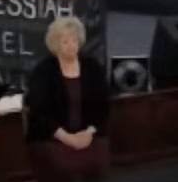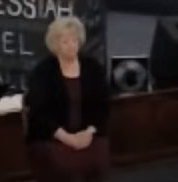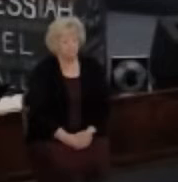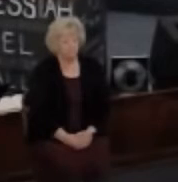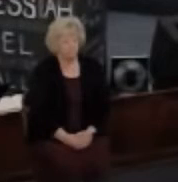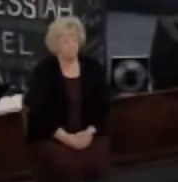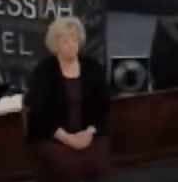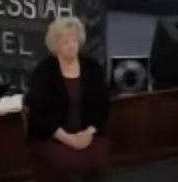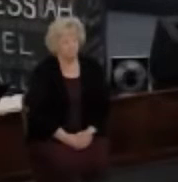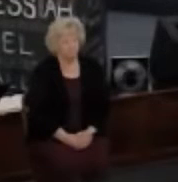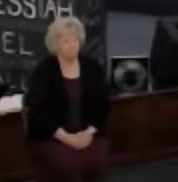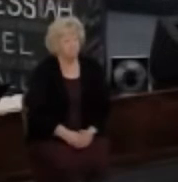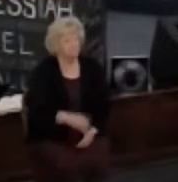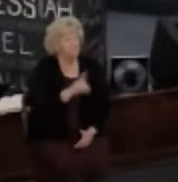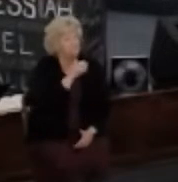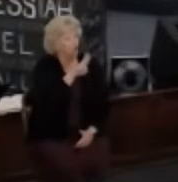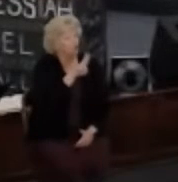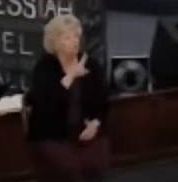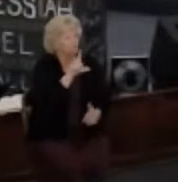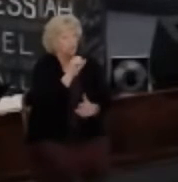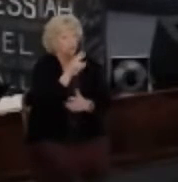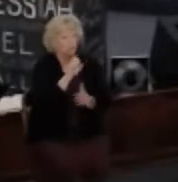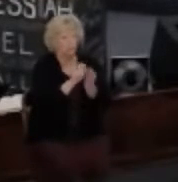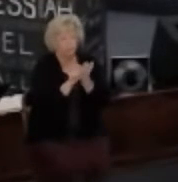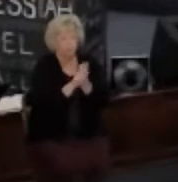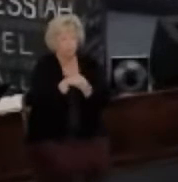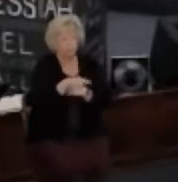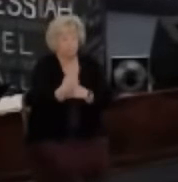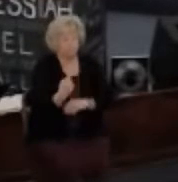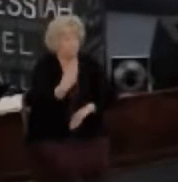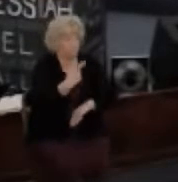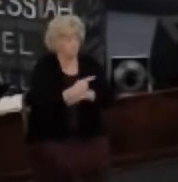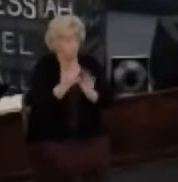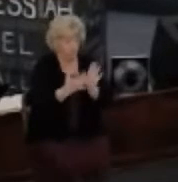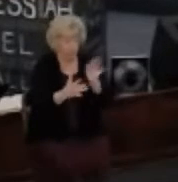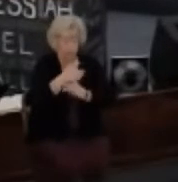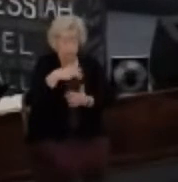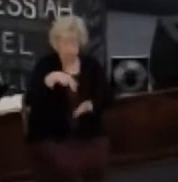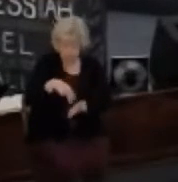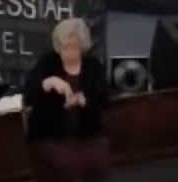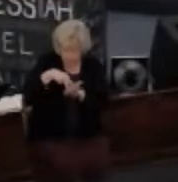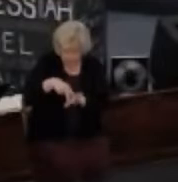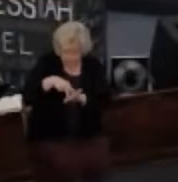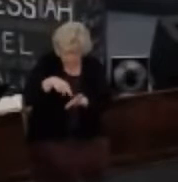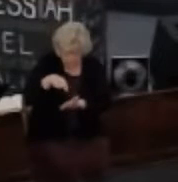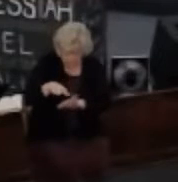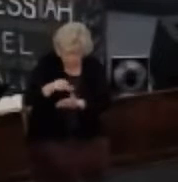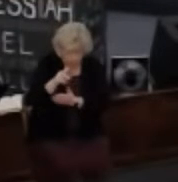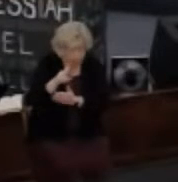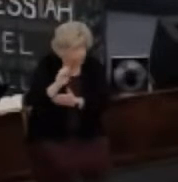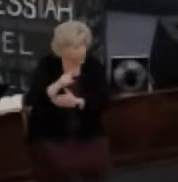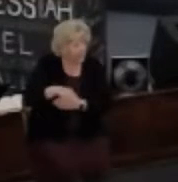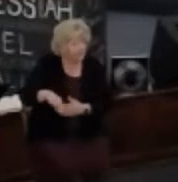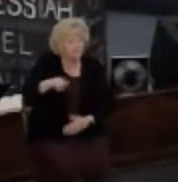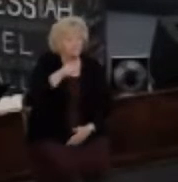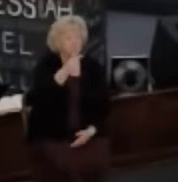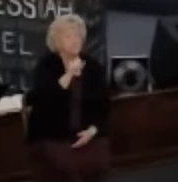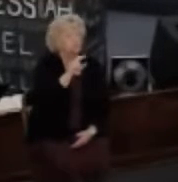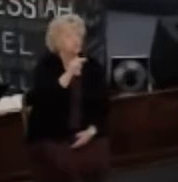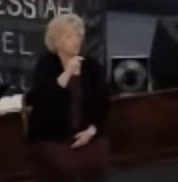Dr. Luke writes this. One day as Jesus was standing by the lake of